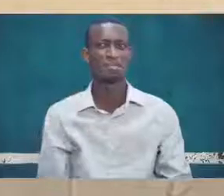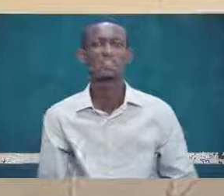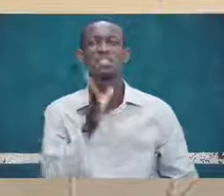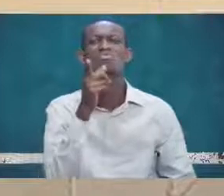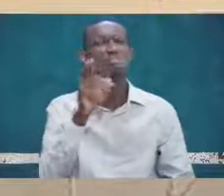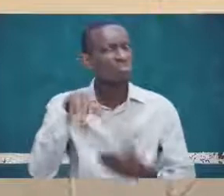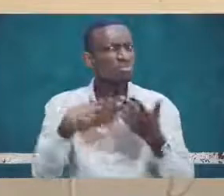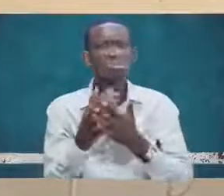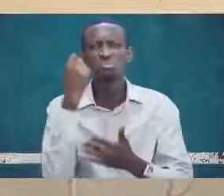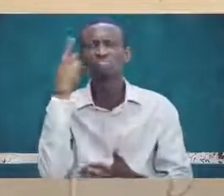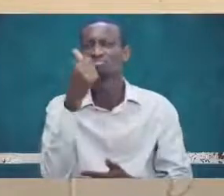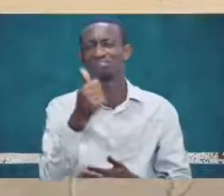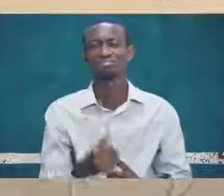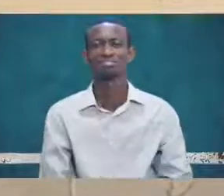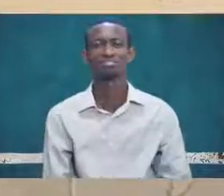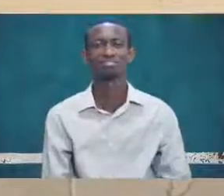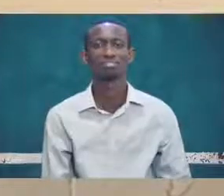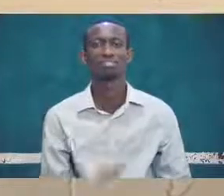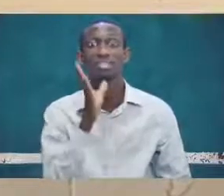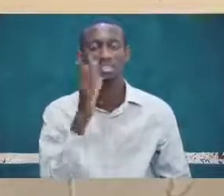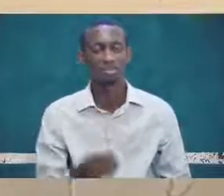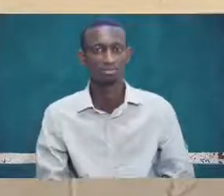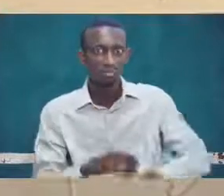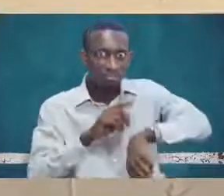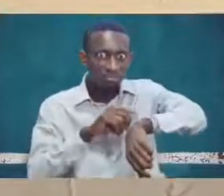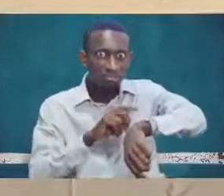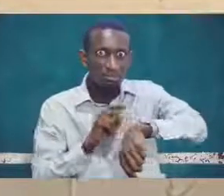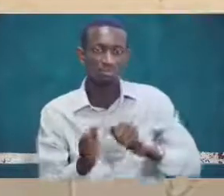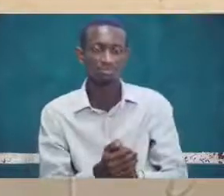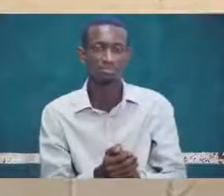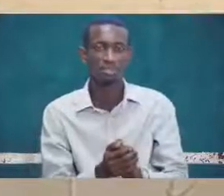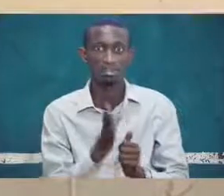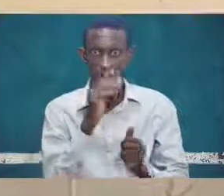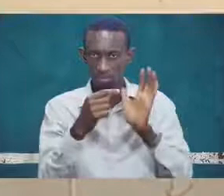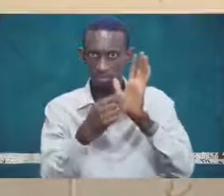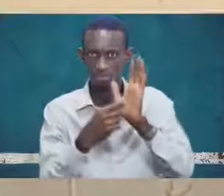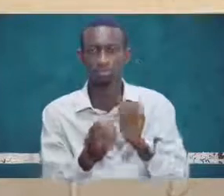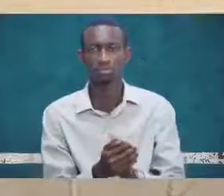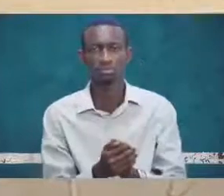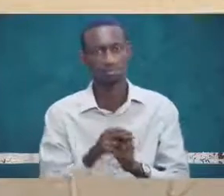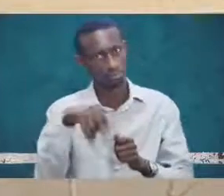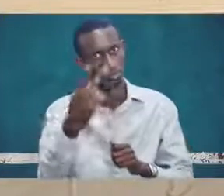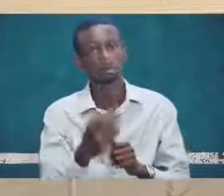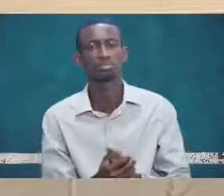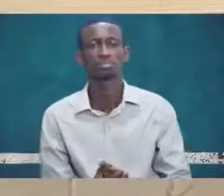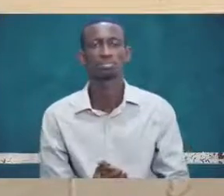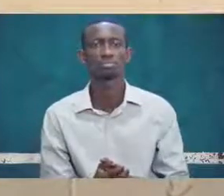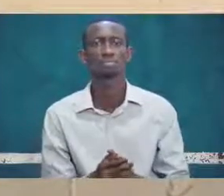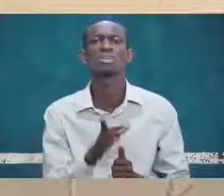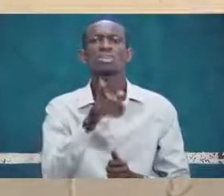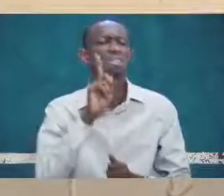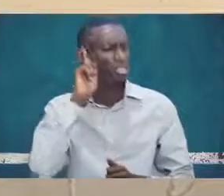well. Let's have the second example. Suppose that you are paid, example number